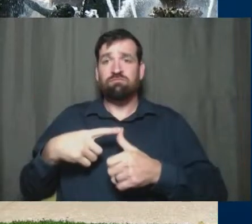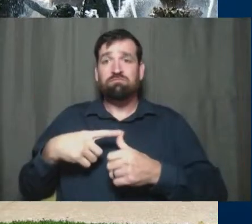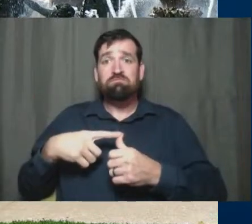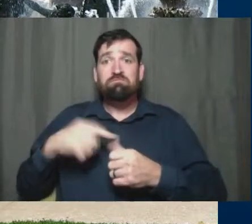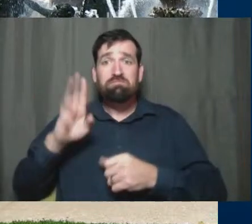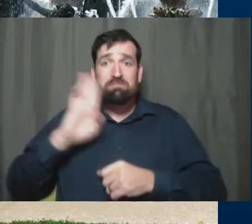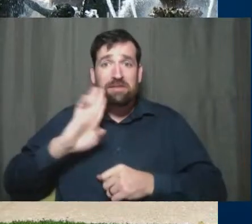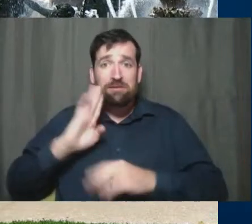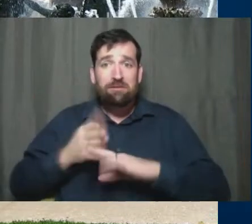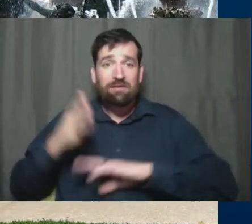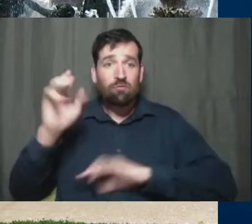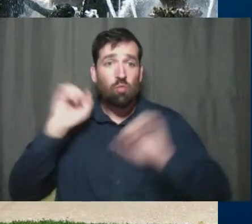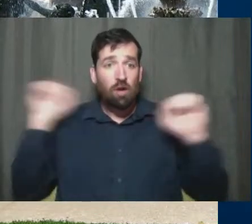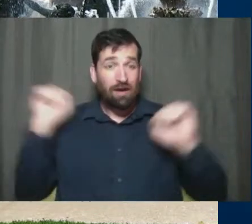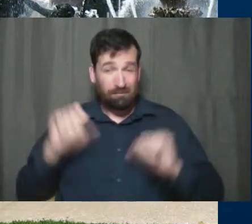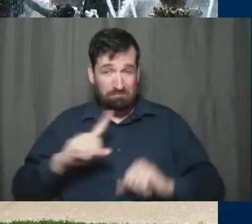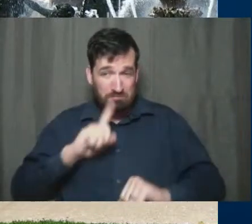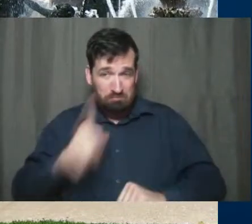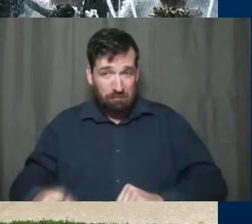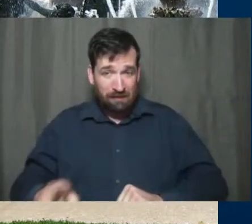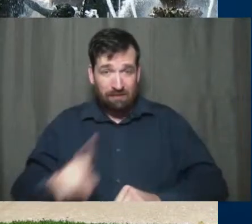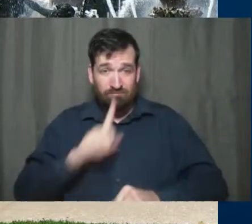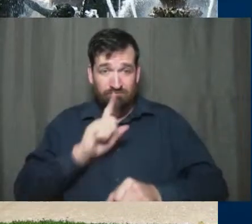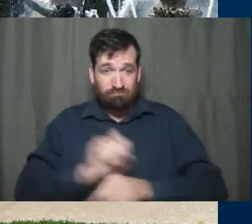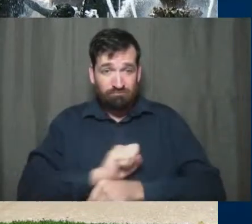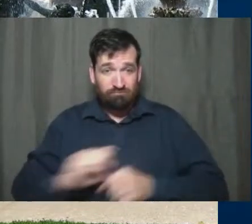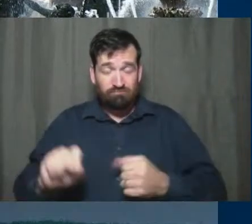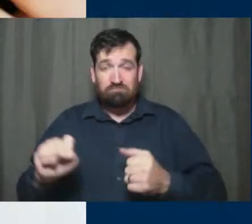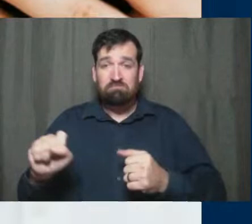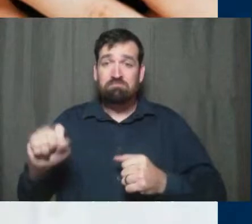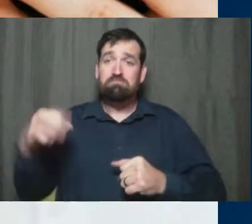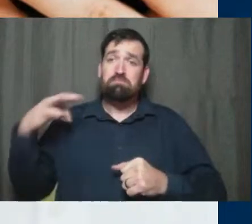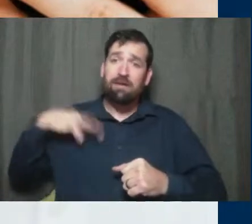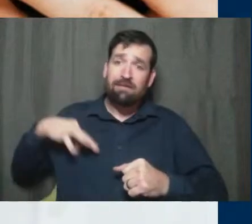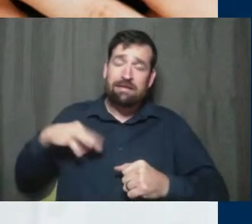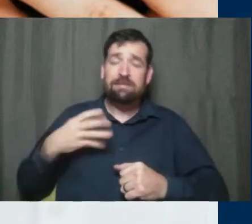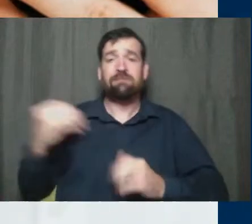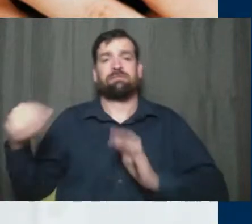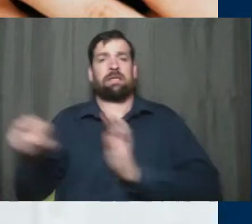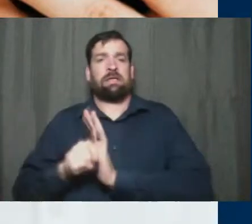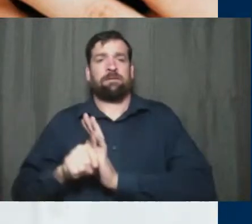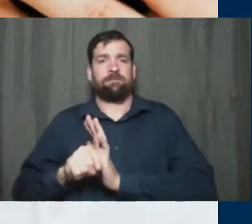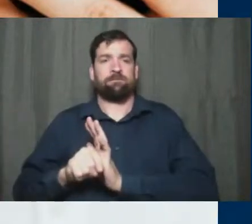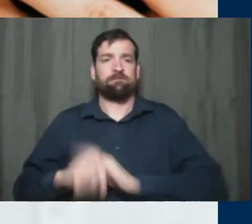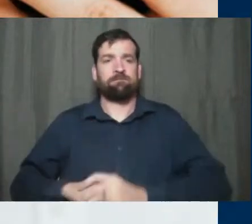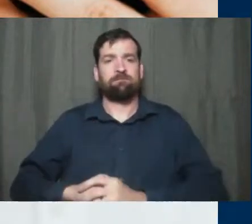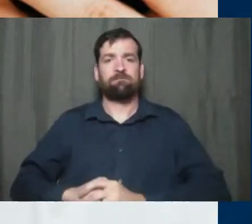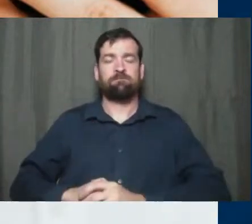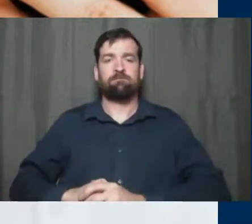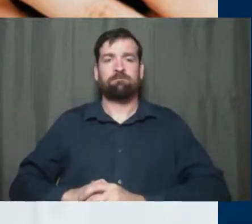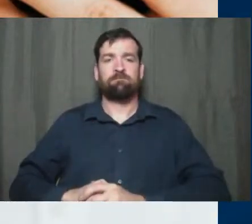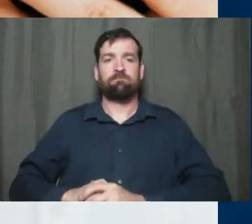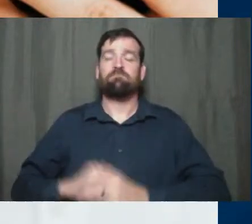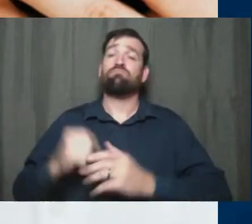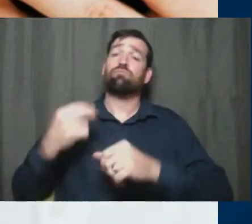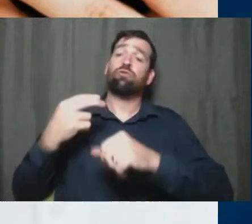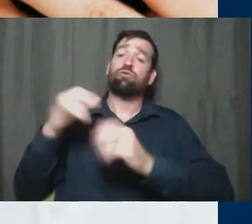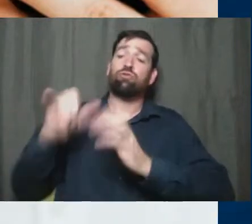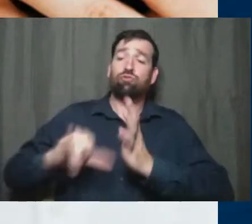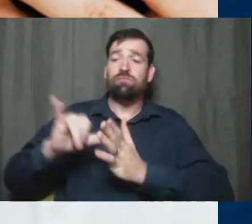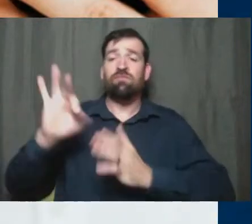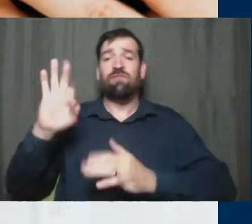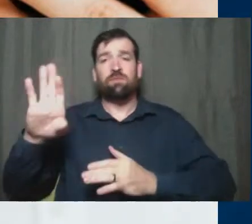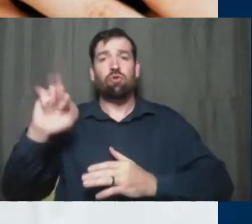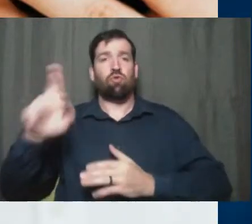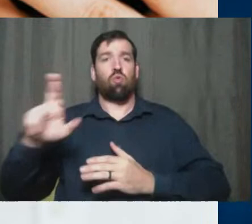out. Is this really a thing? The benefits and the downside. So get your questions sent in to us on YouTube, Facebook, or email us at the Medical